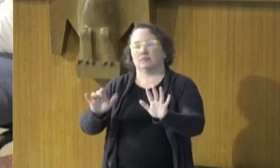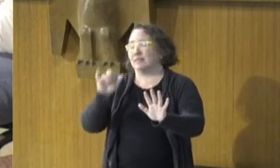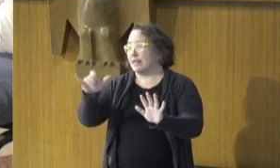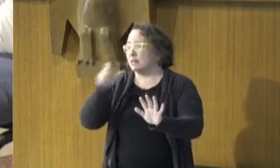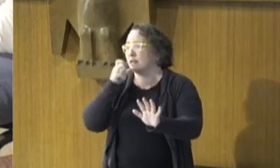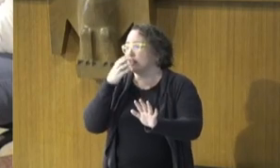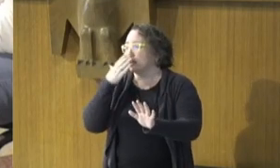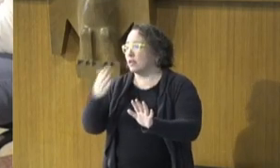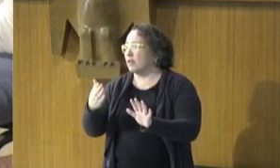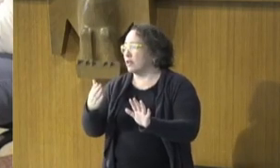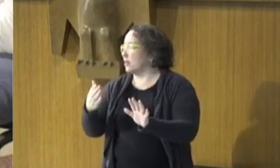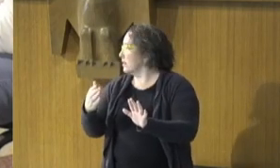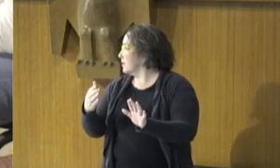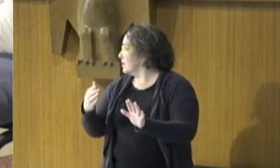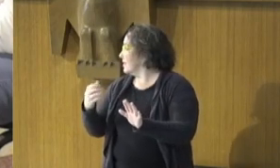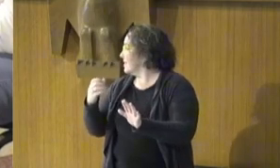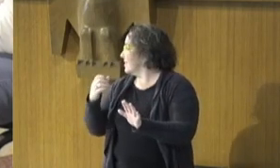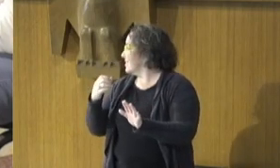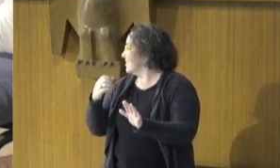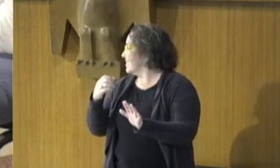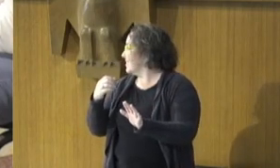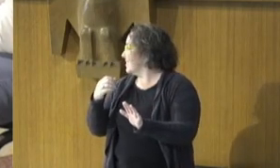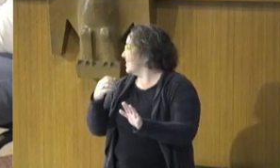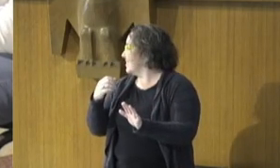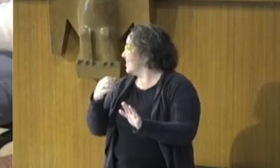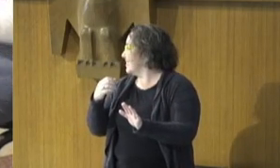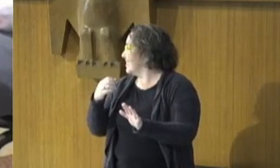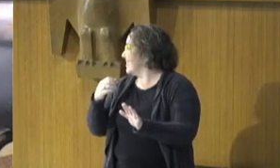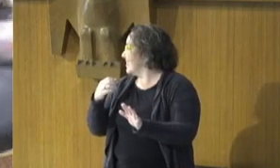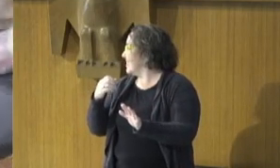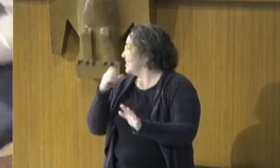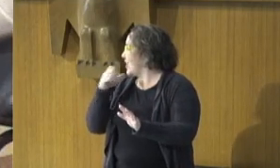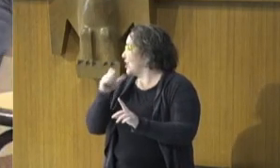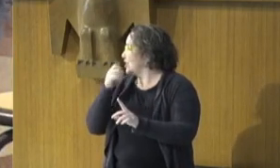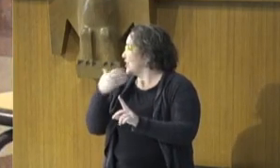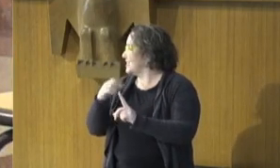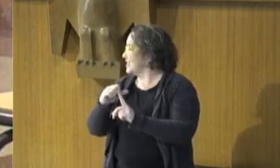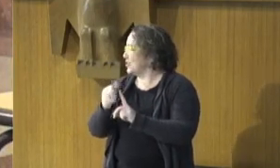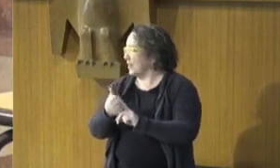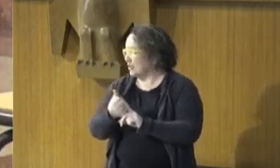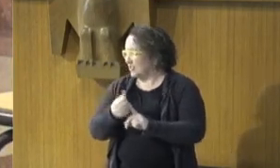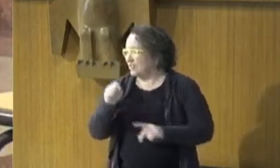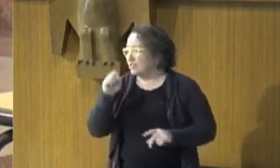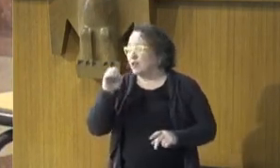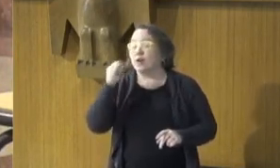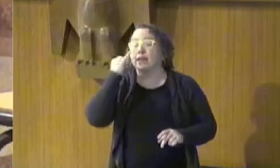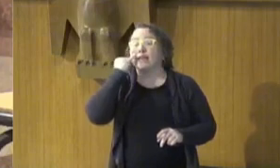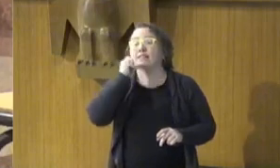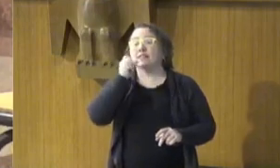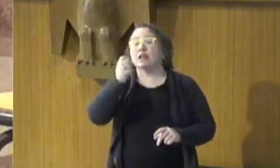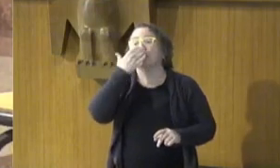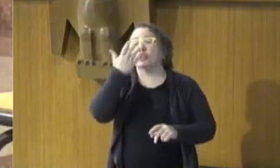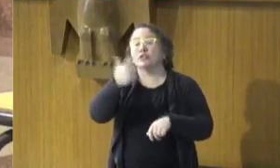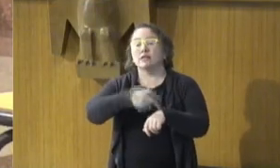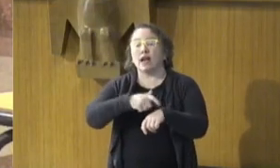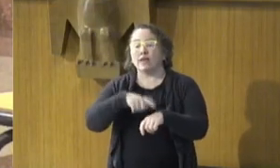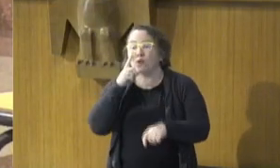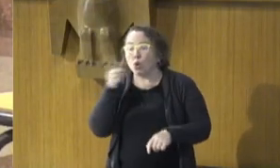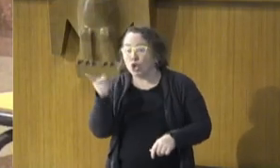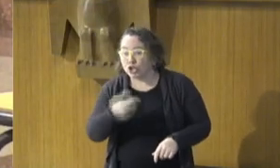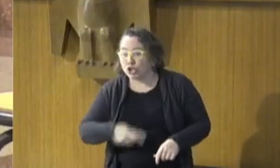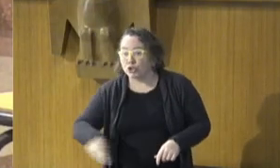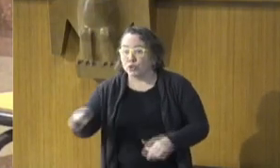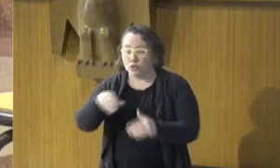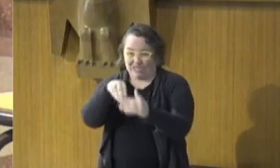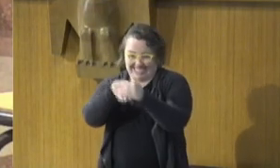in. And so I think, this microphone is touchy. So if it's not a good time for you to enter into